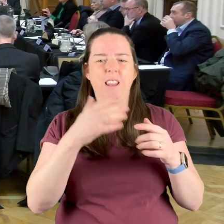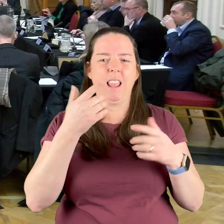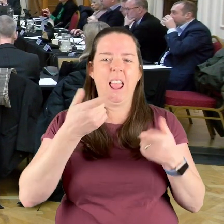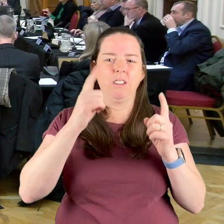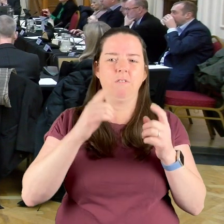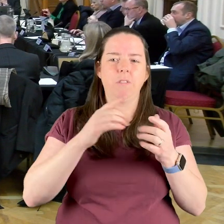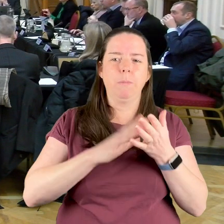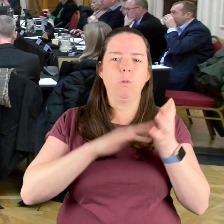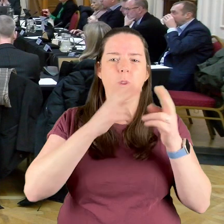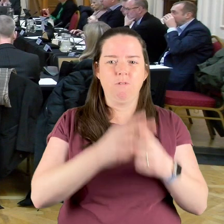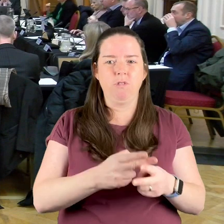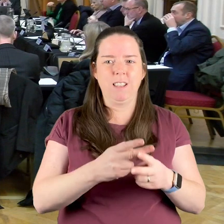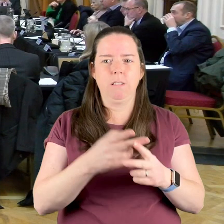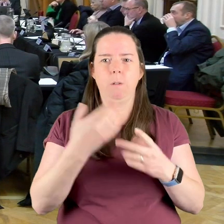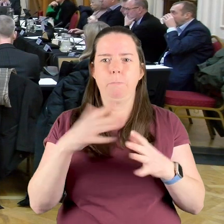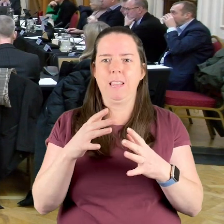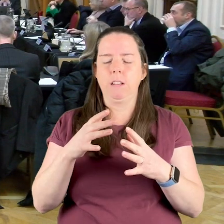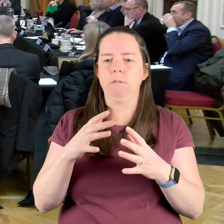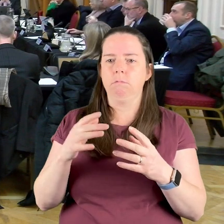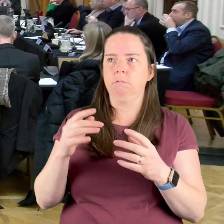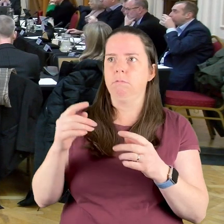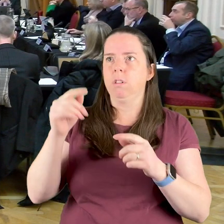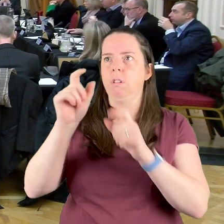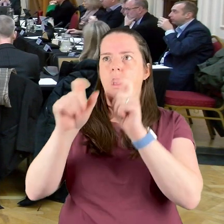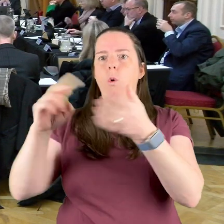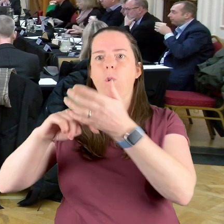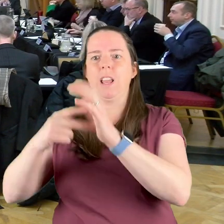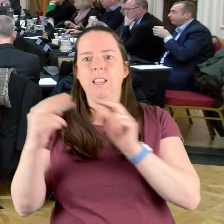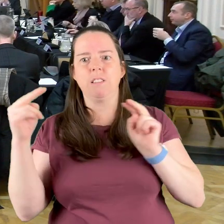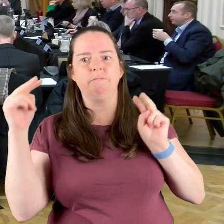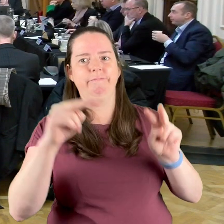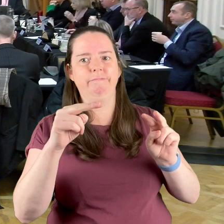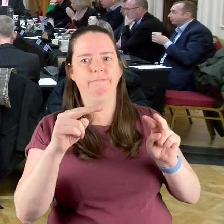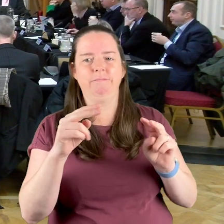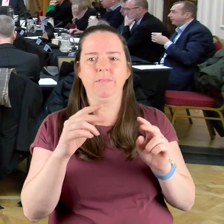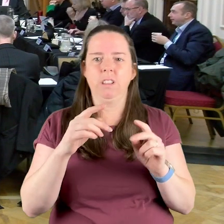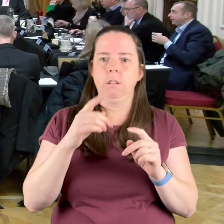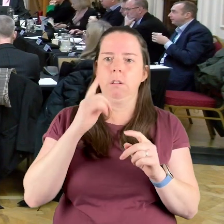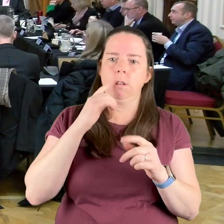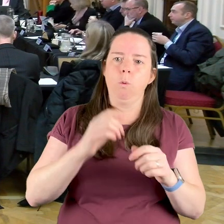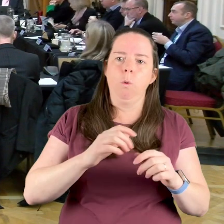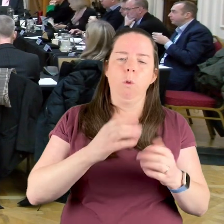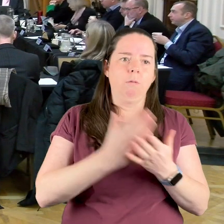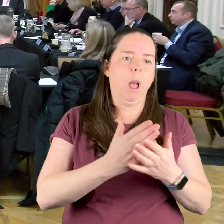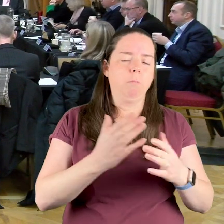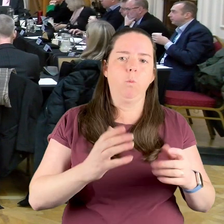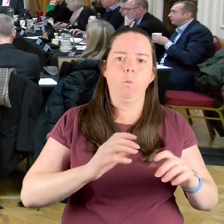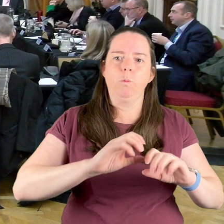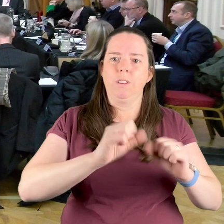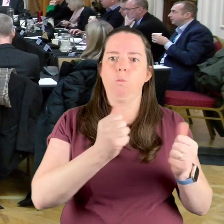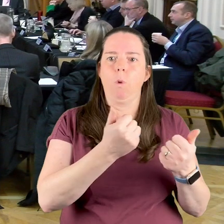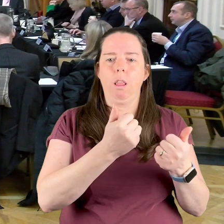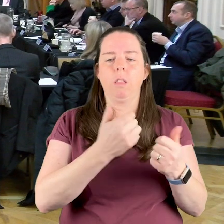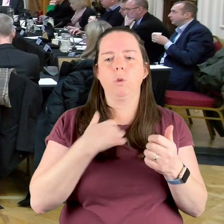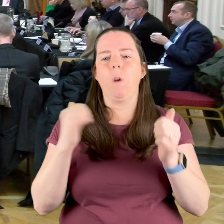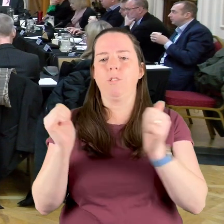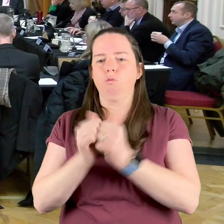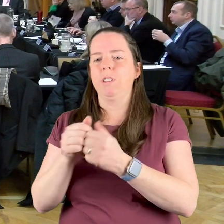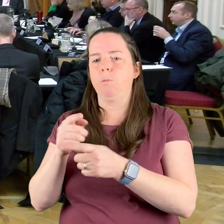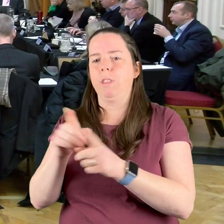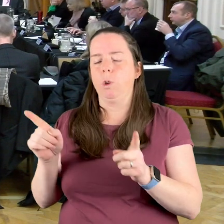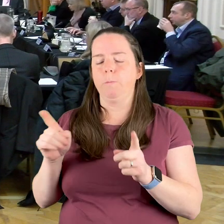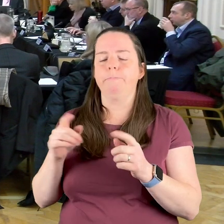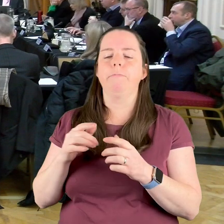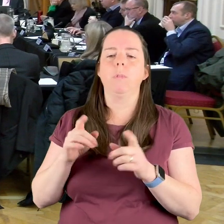have head of midwifery that have had those external exposure, you can see that they do well. So I totally agree with you in that